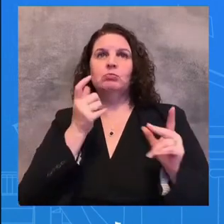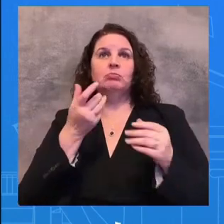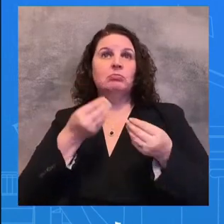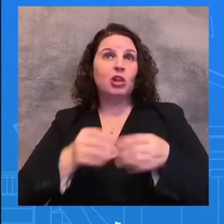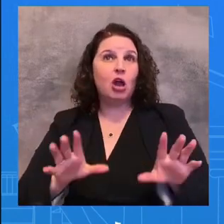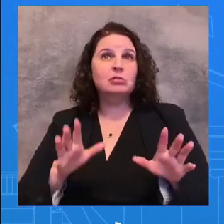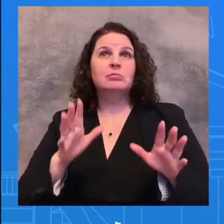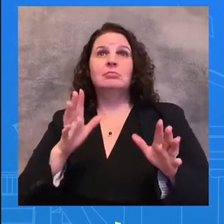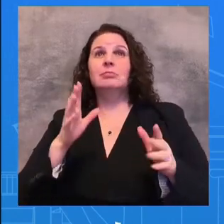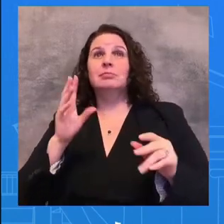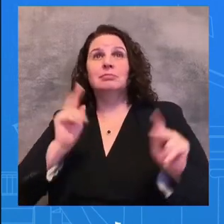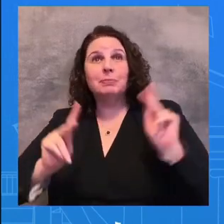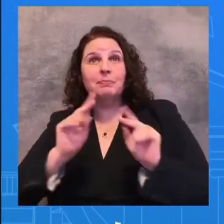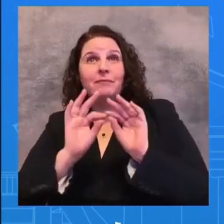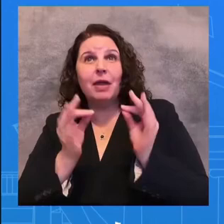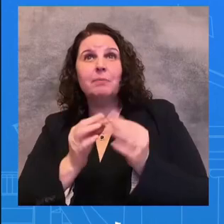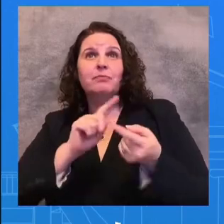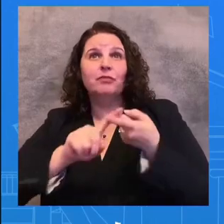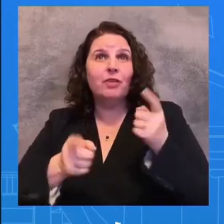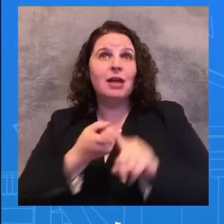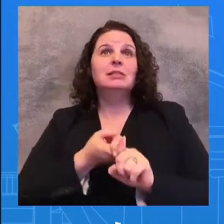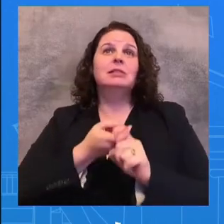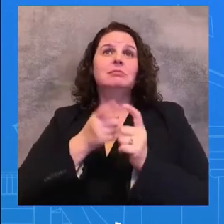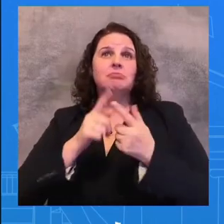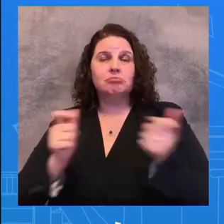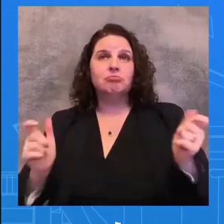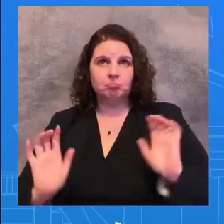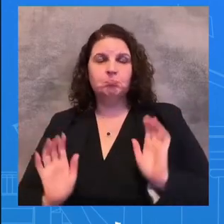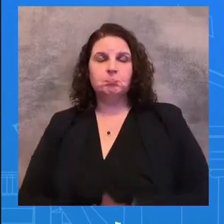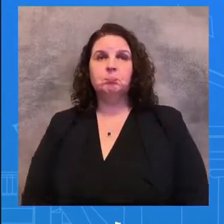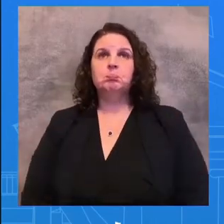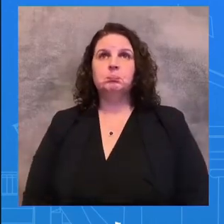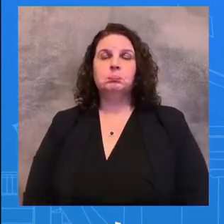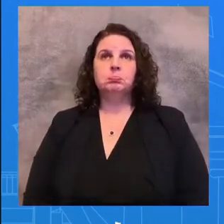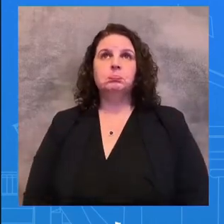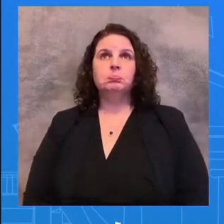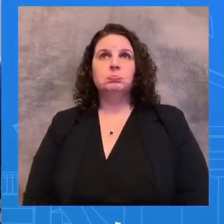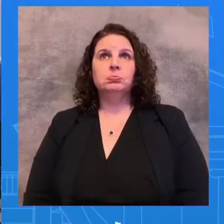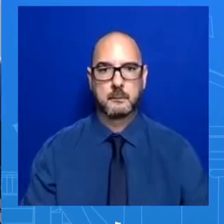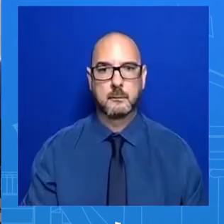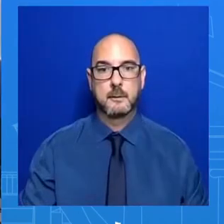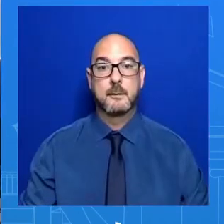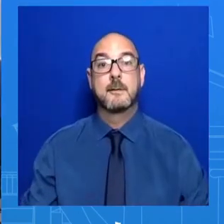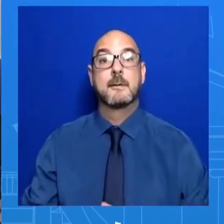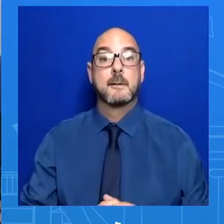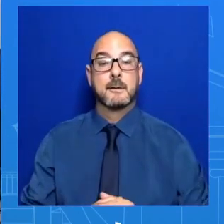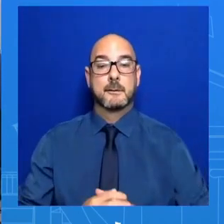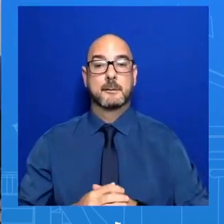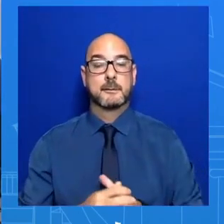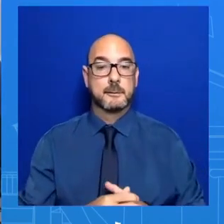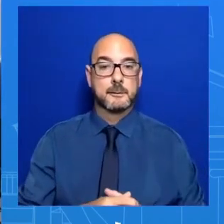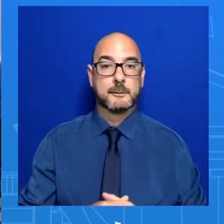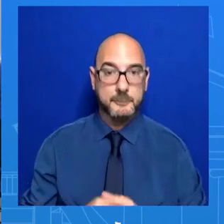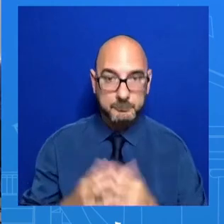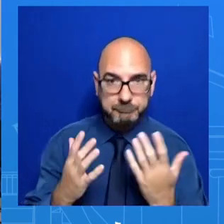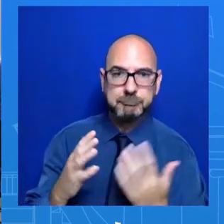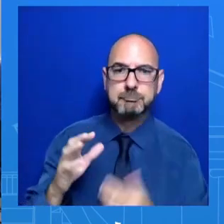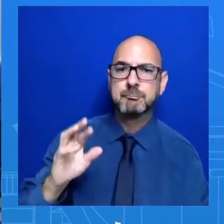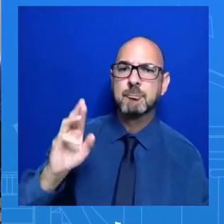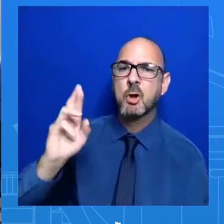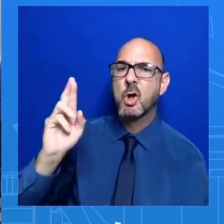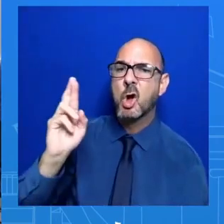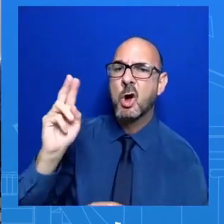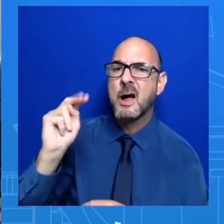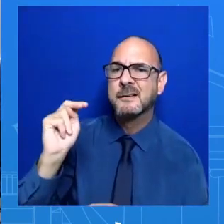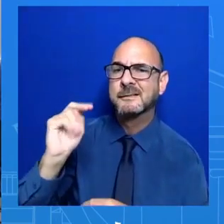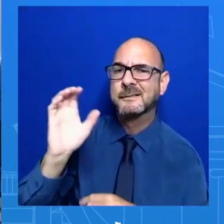But Peter. The RNC headquarters is reporting that it received blood vials today, right now. Obviously that's under investigation, but this White